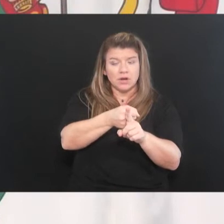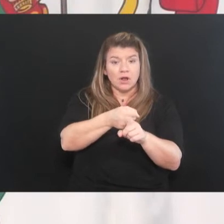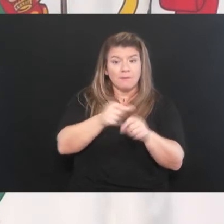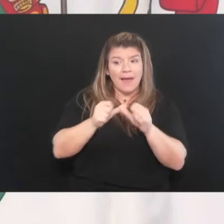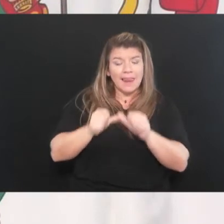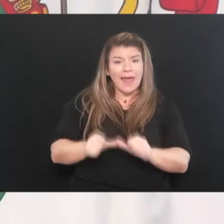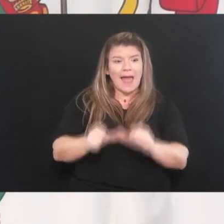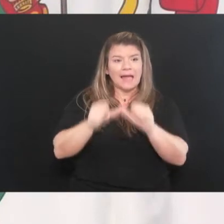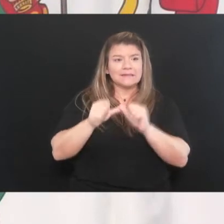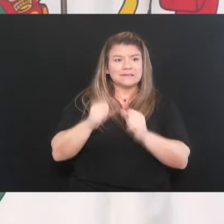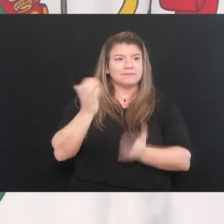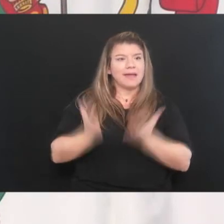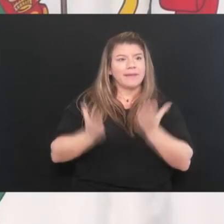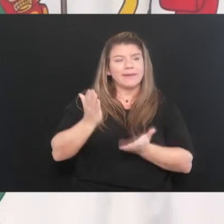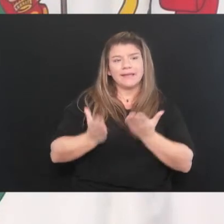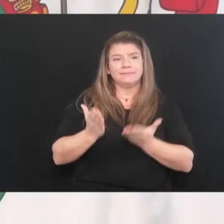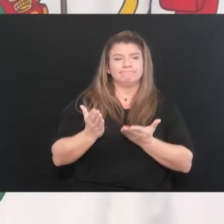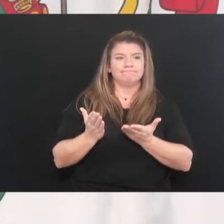last another,